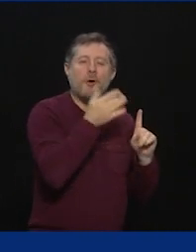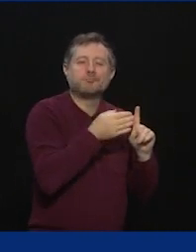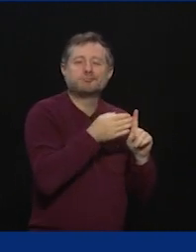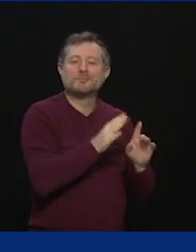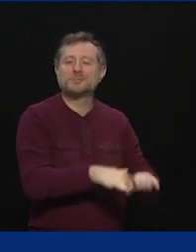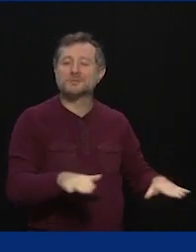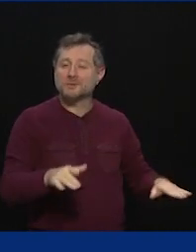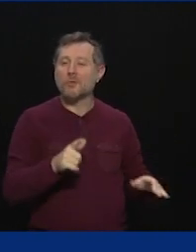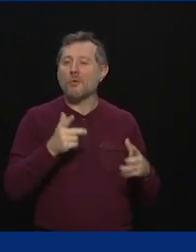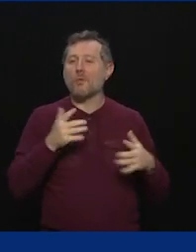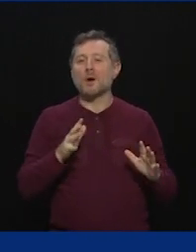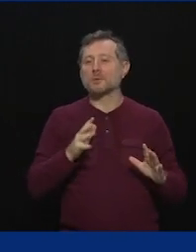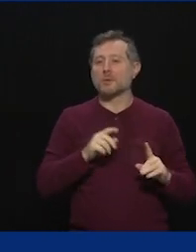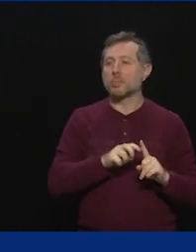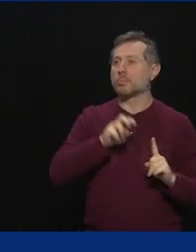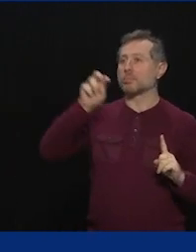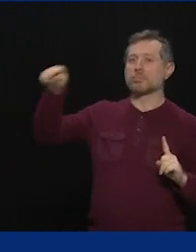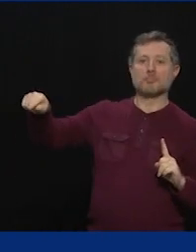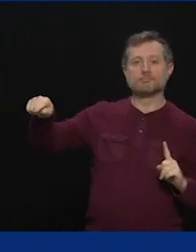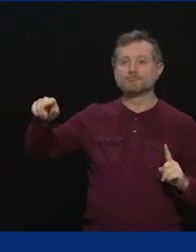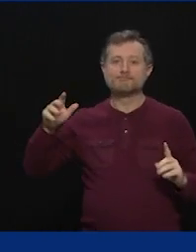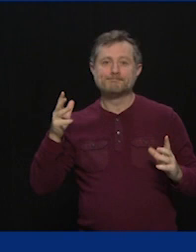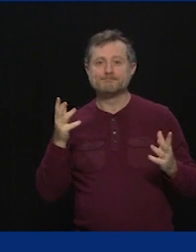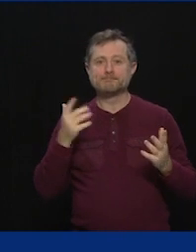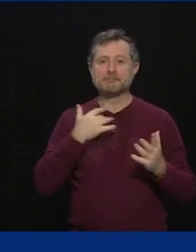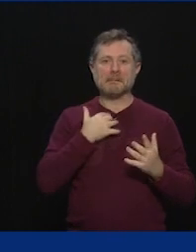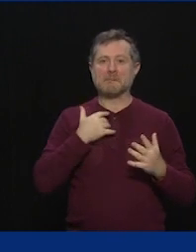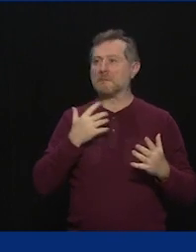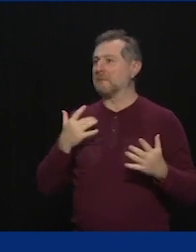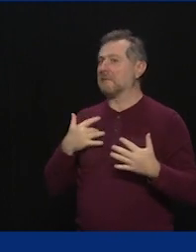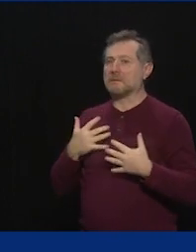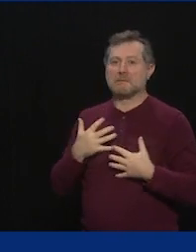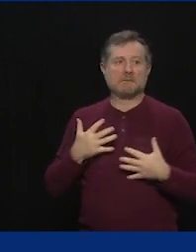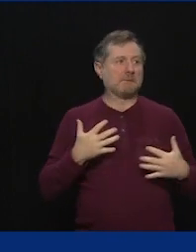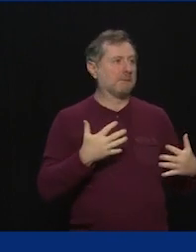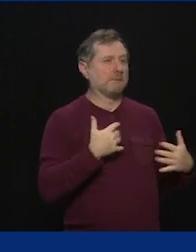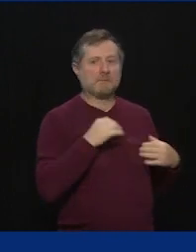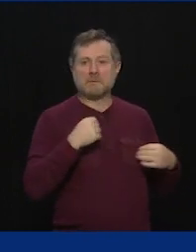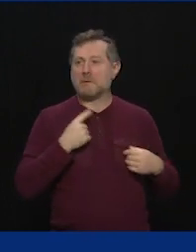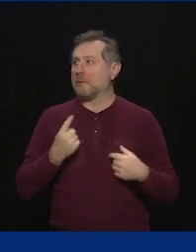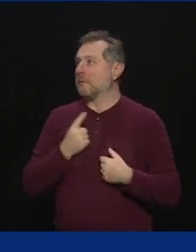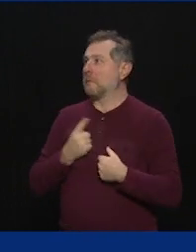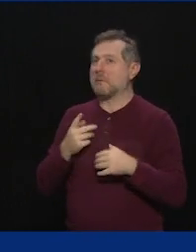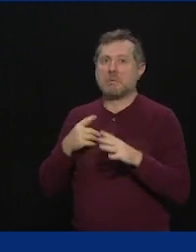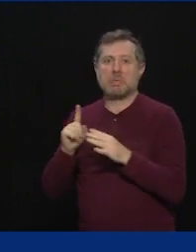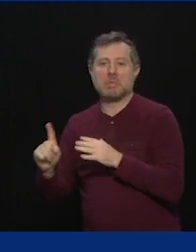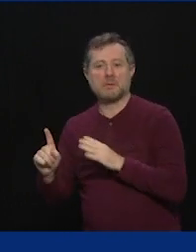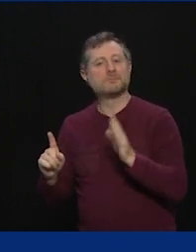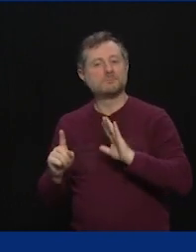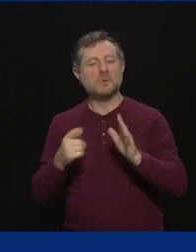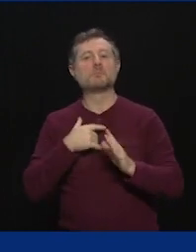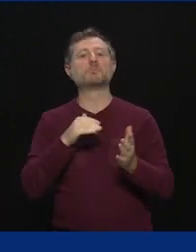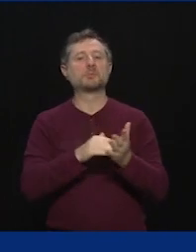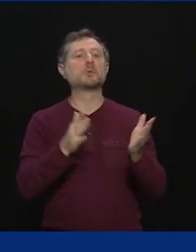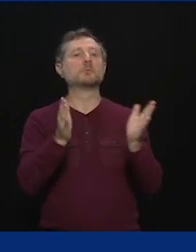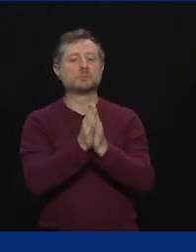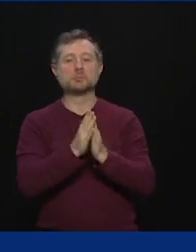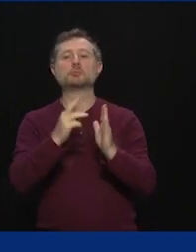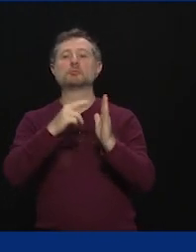families and making sure they have enough supplies. So pediatricians, please enroll so we can track you and make sure you have what you